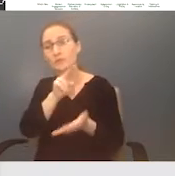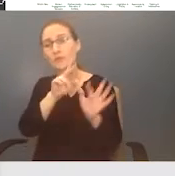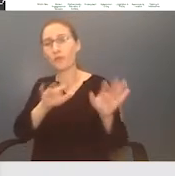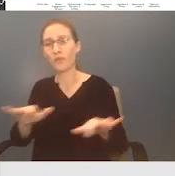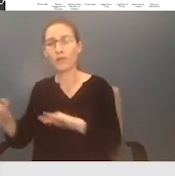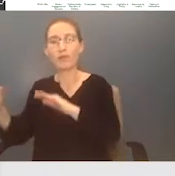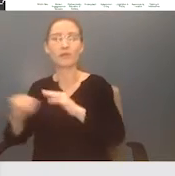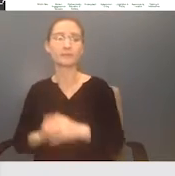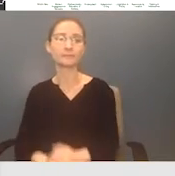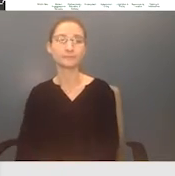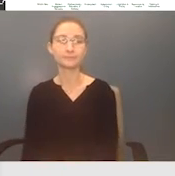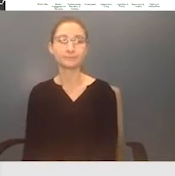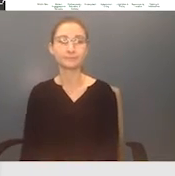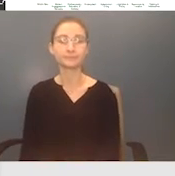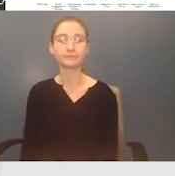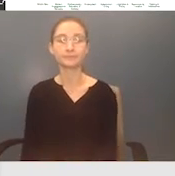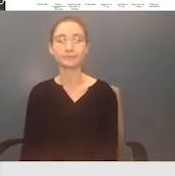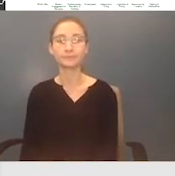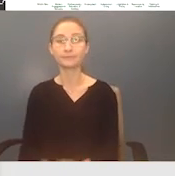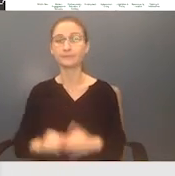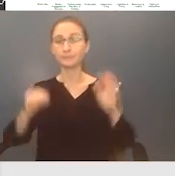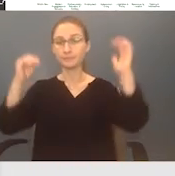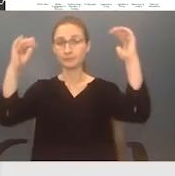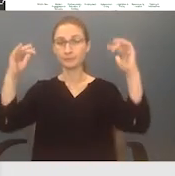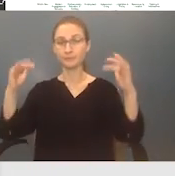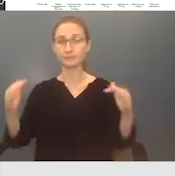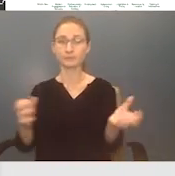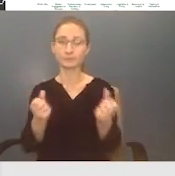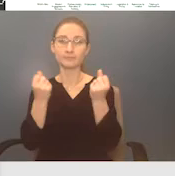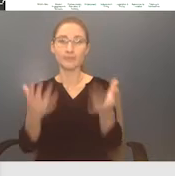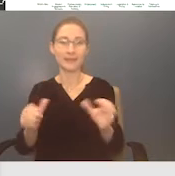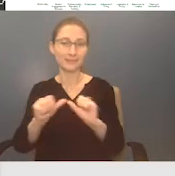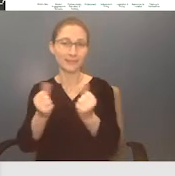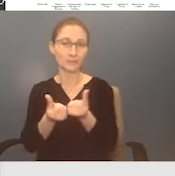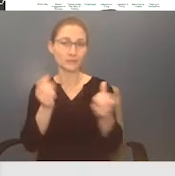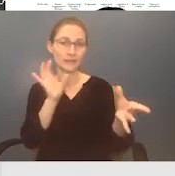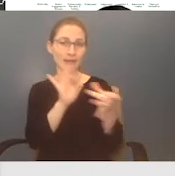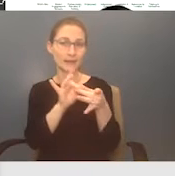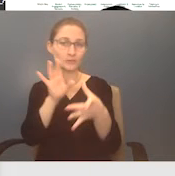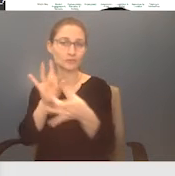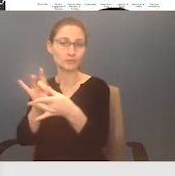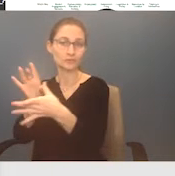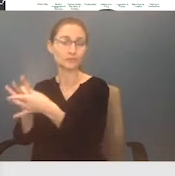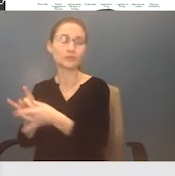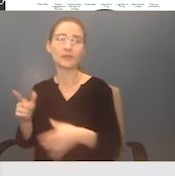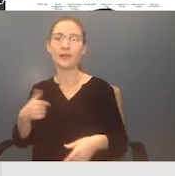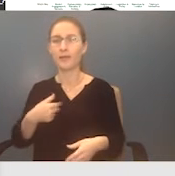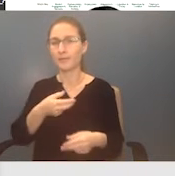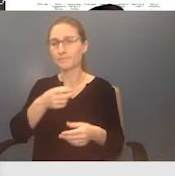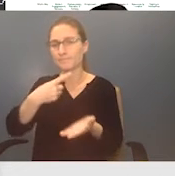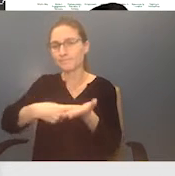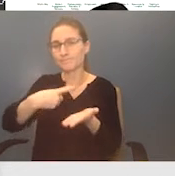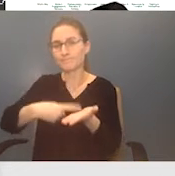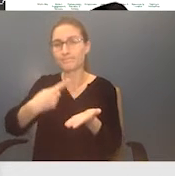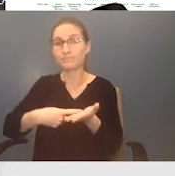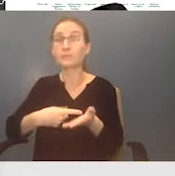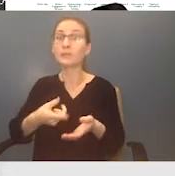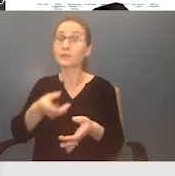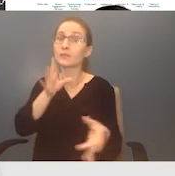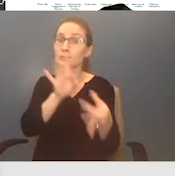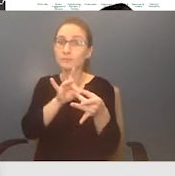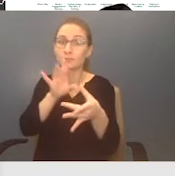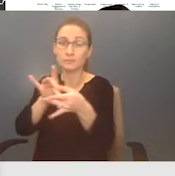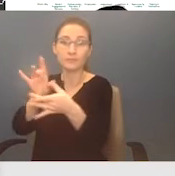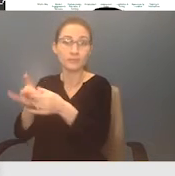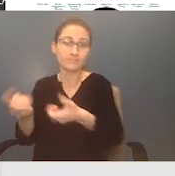after high school. And then these are a lot of the agency connections. I talked earlier about engaging with agencies during the transition